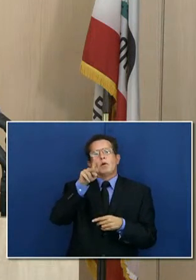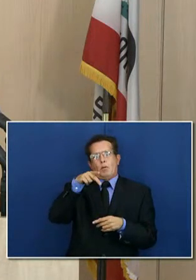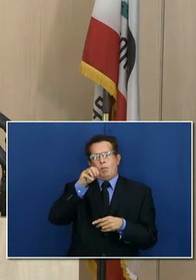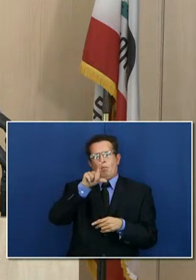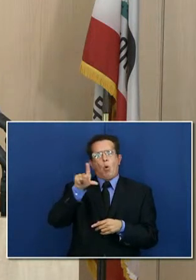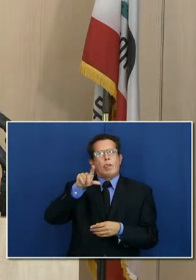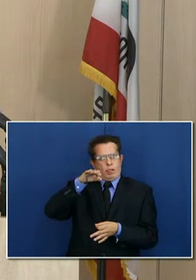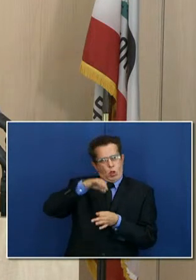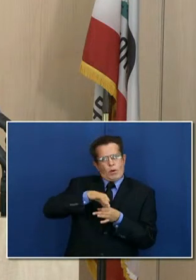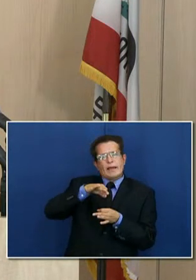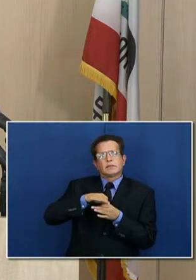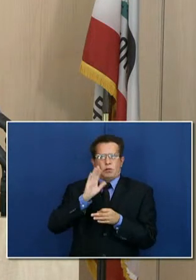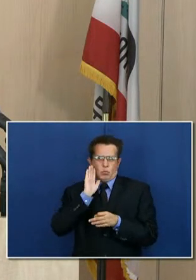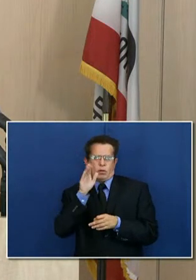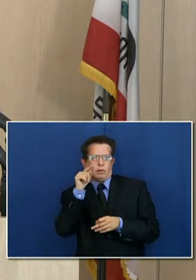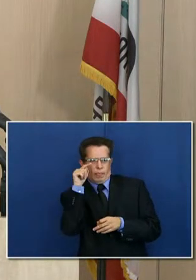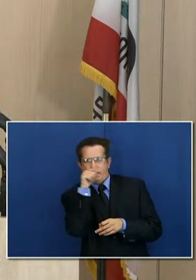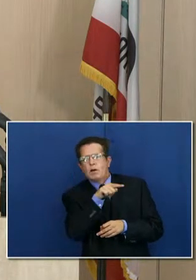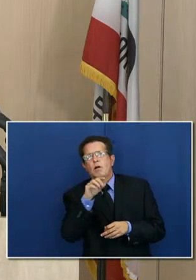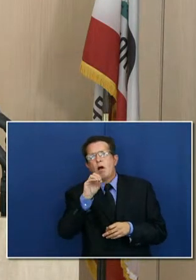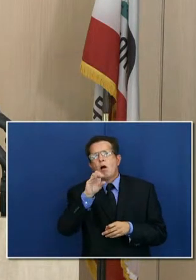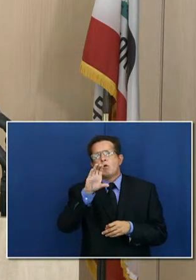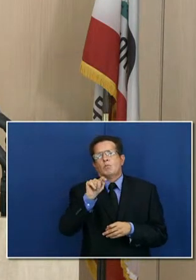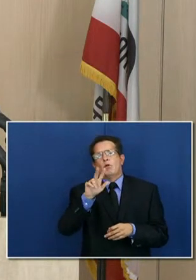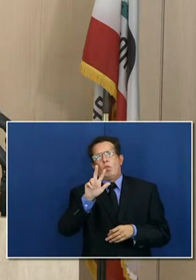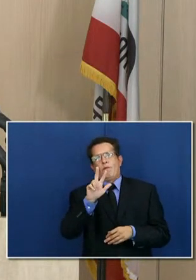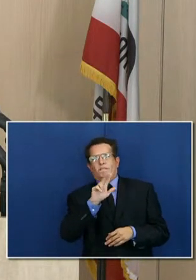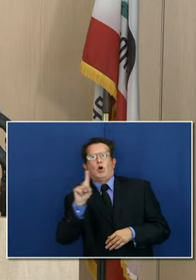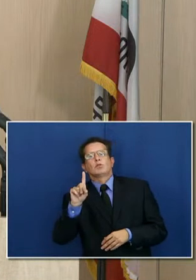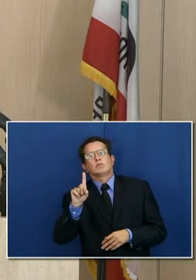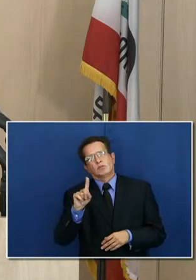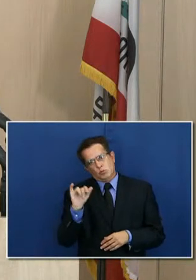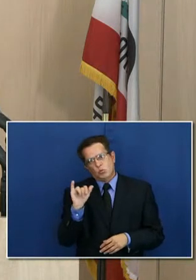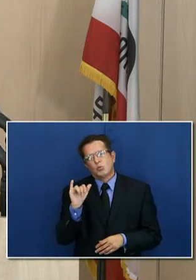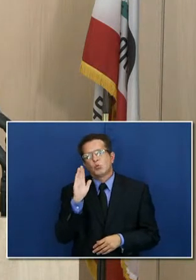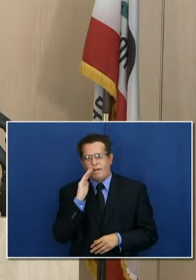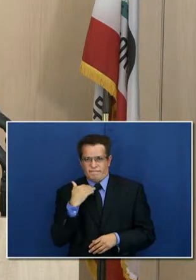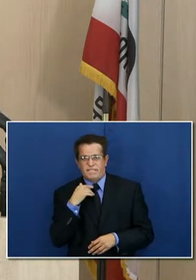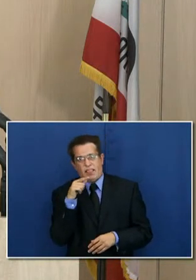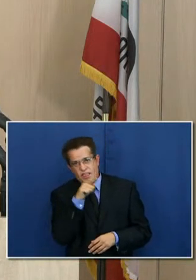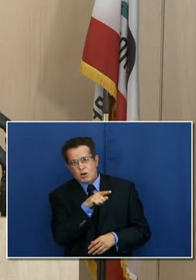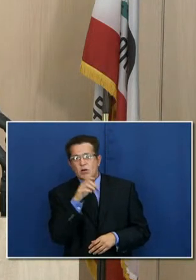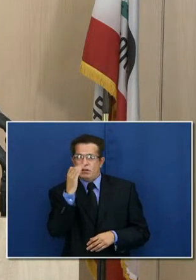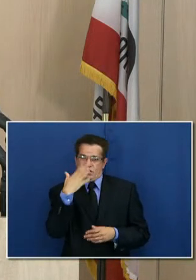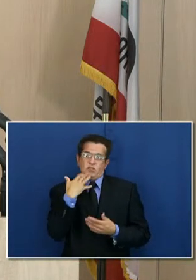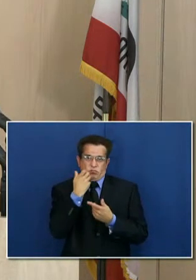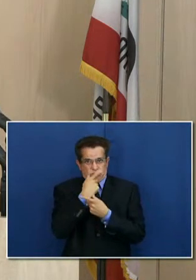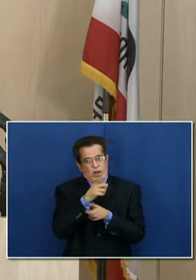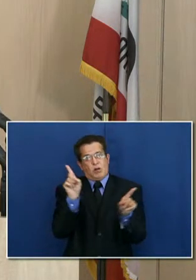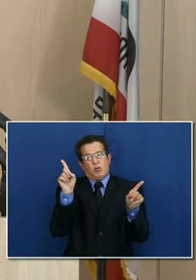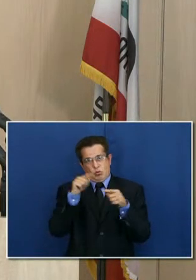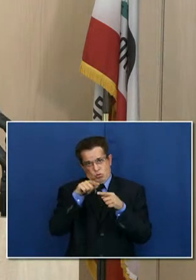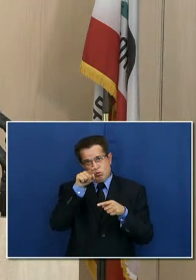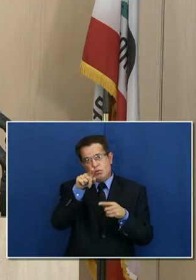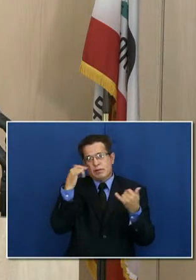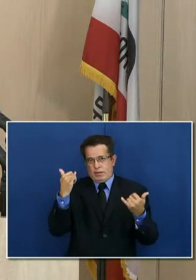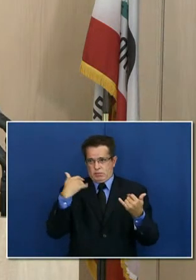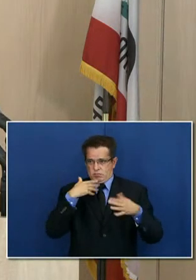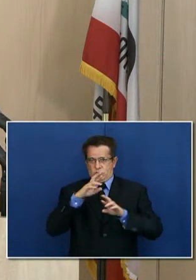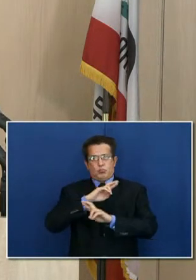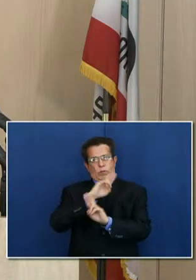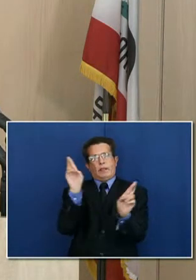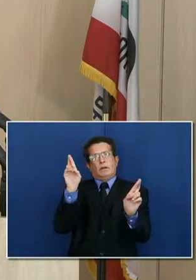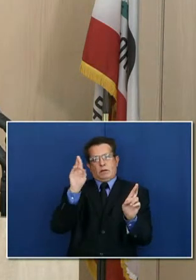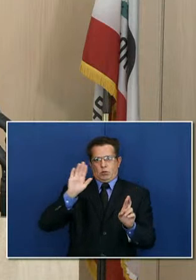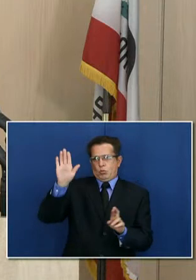going to open on October 31st. So that's what I really want to turn the attention on is now that we have released to